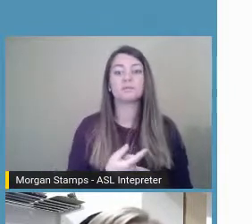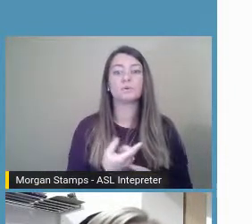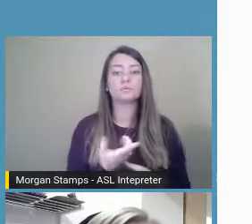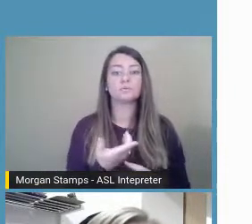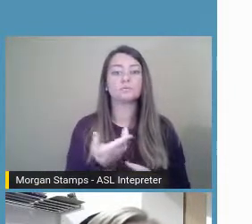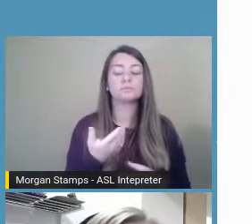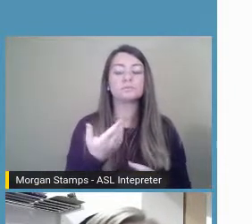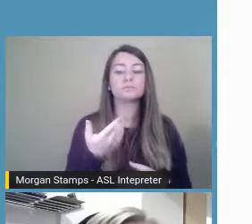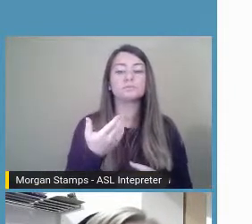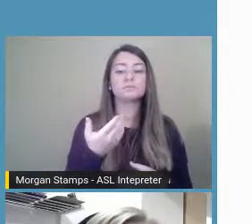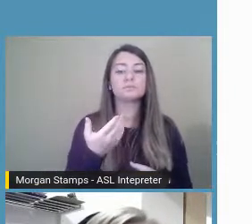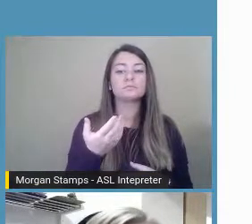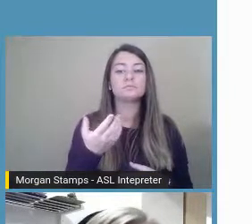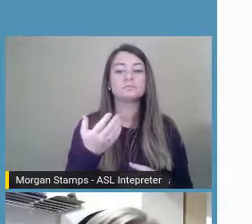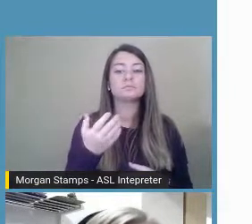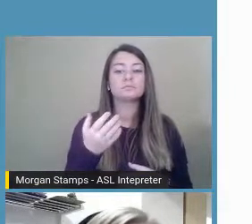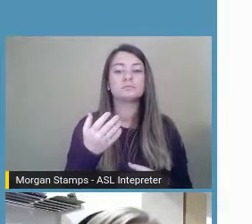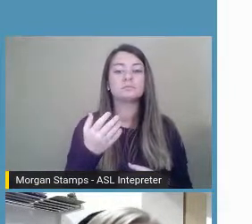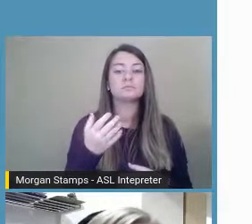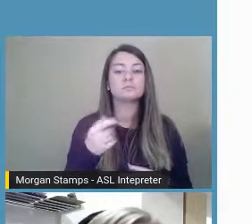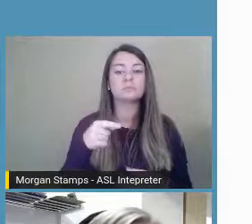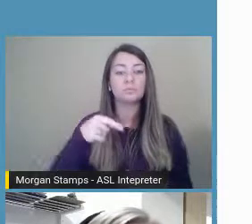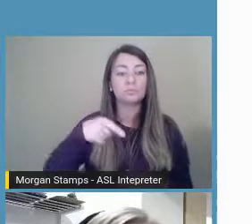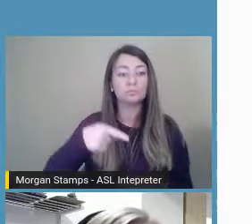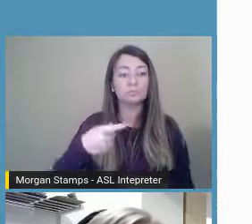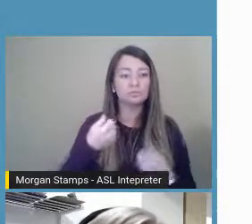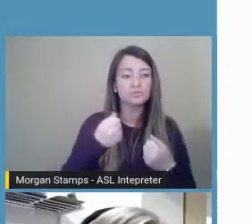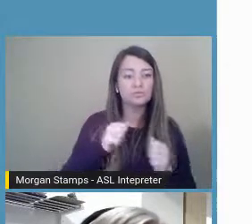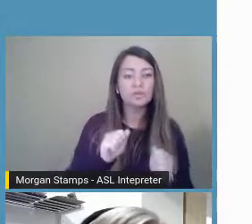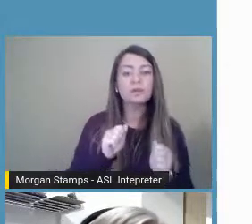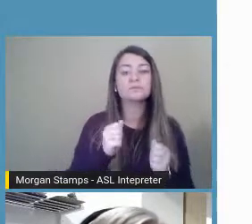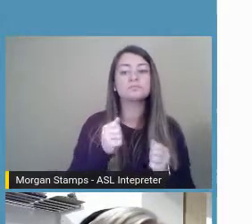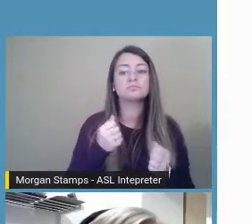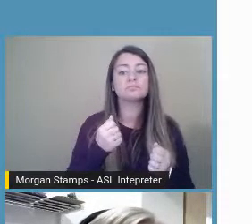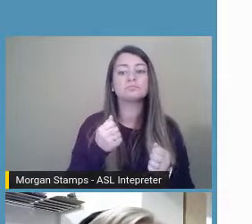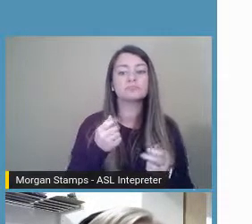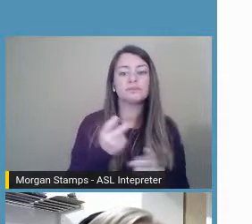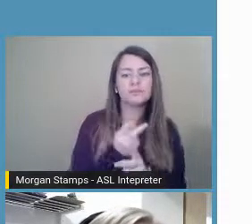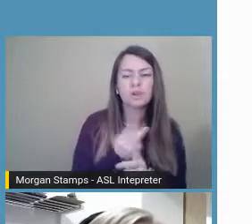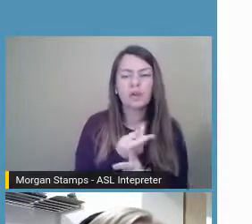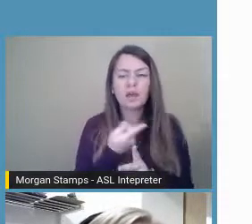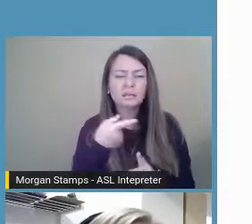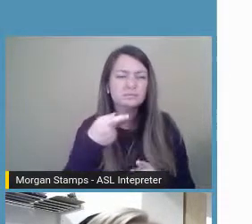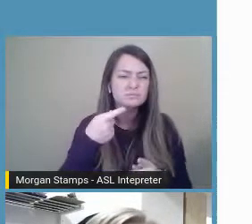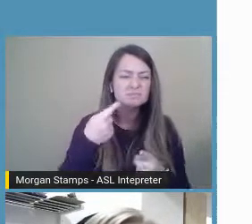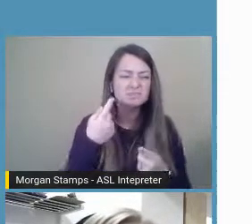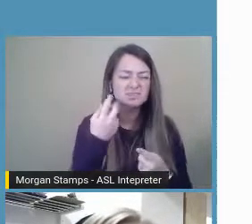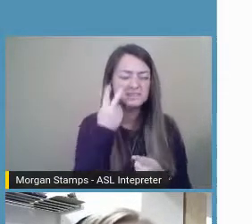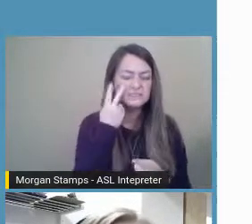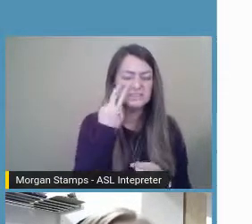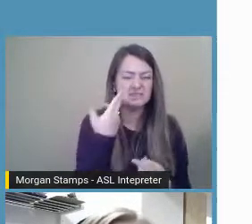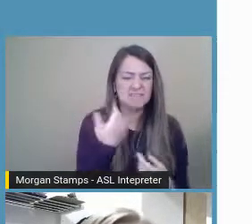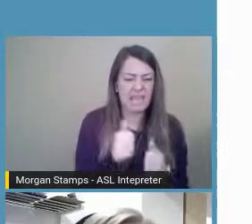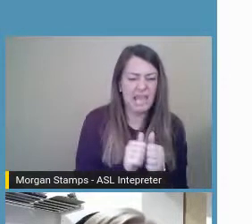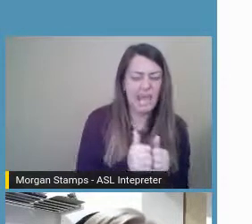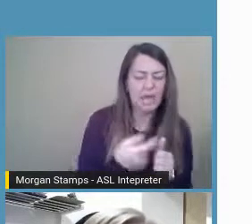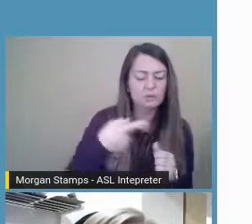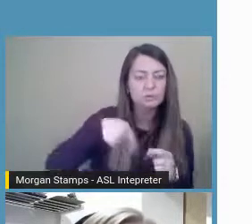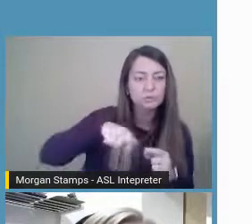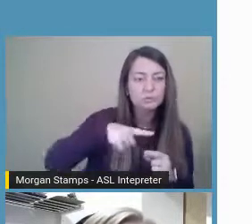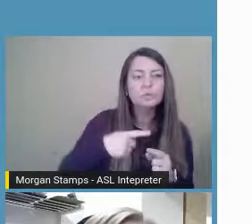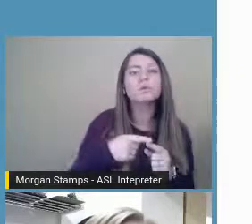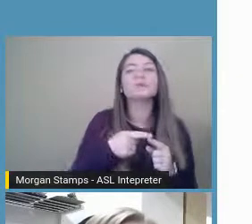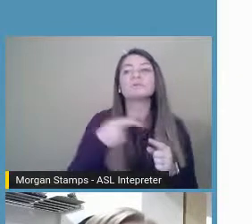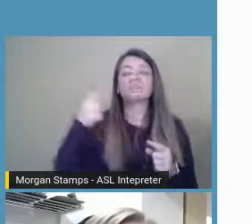were invited to work on their own craft at home to share at the end of the program. Our featured craft for this first program was